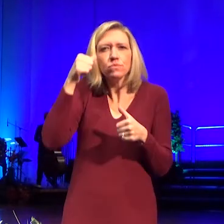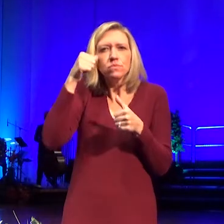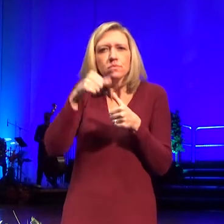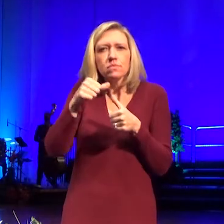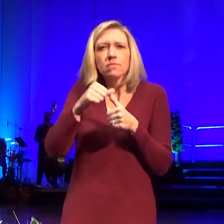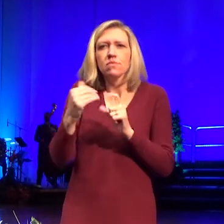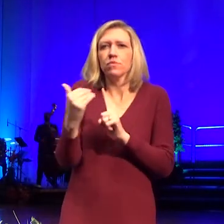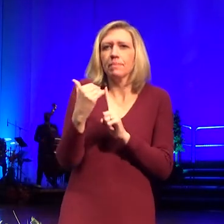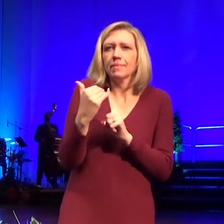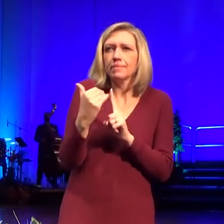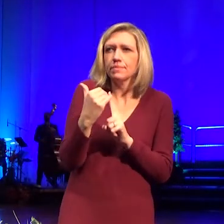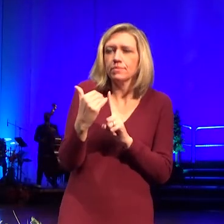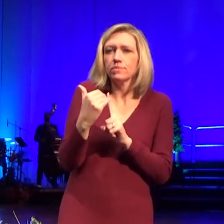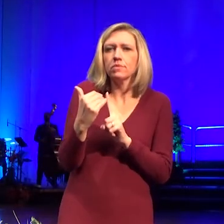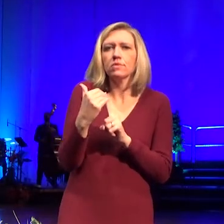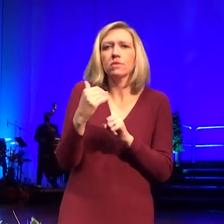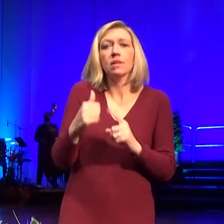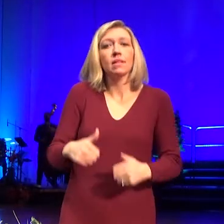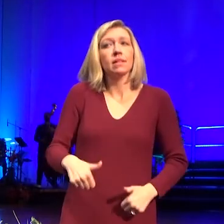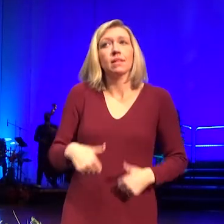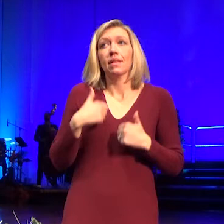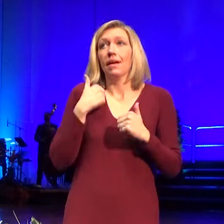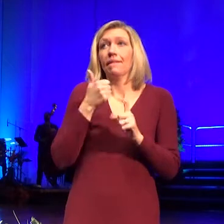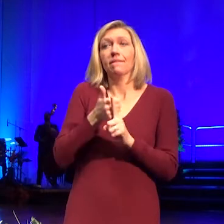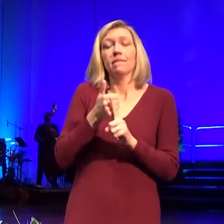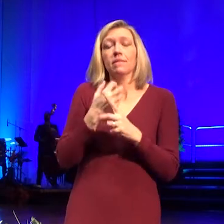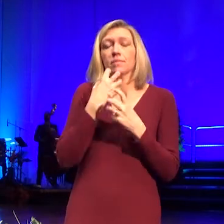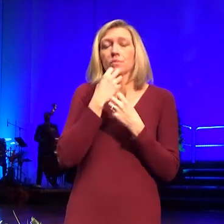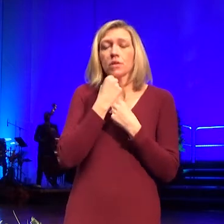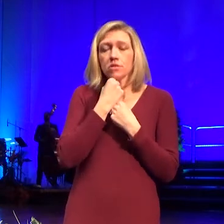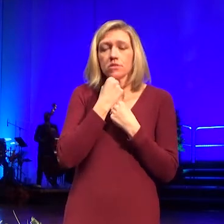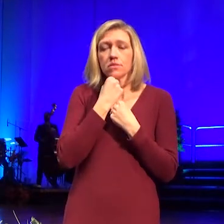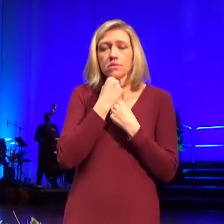reminding us that life is precious.